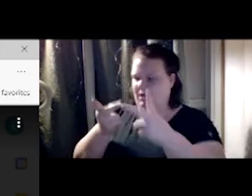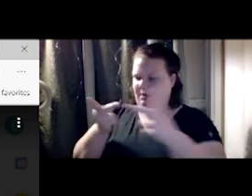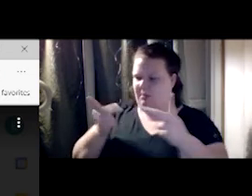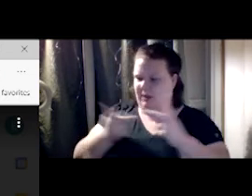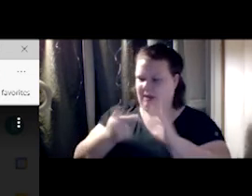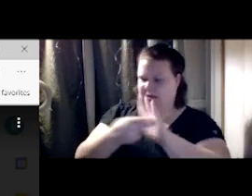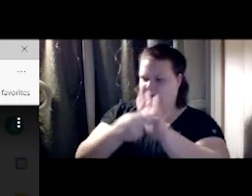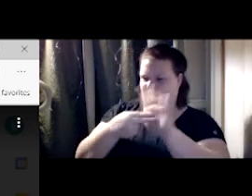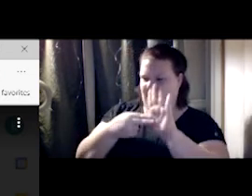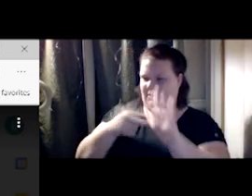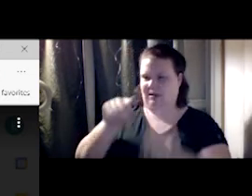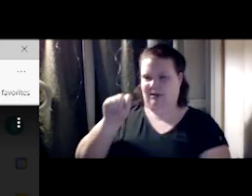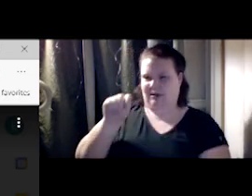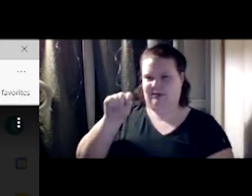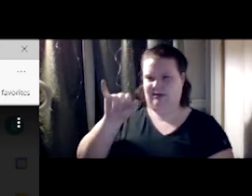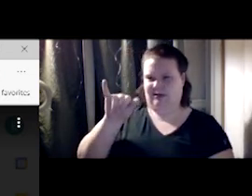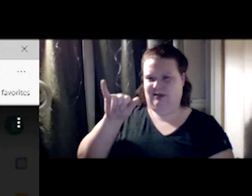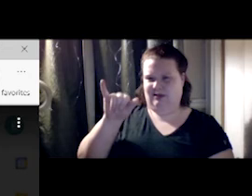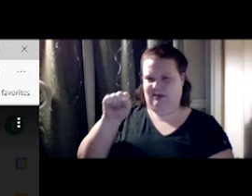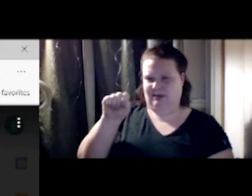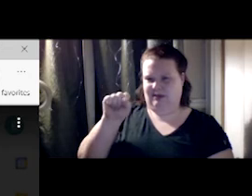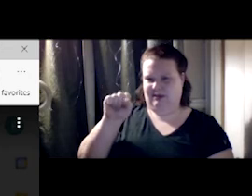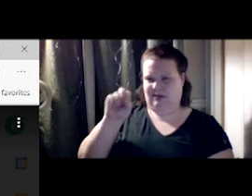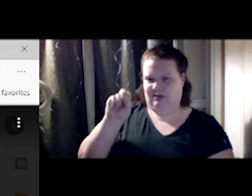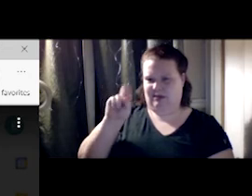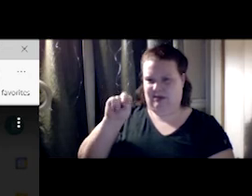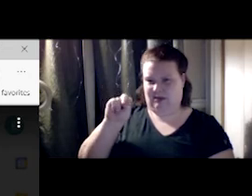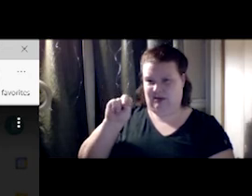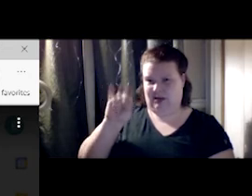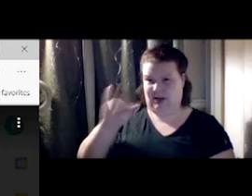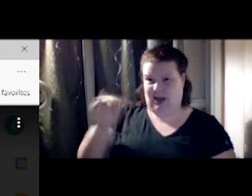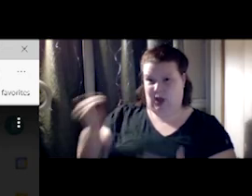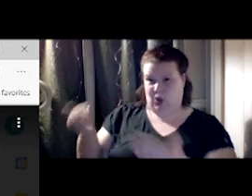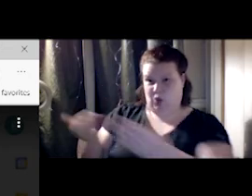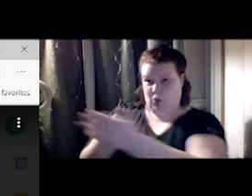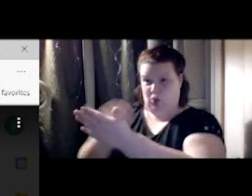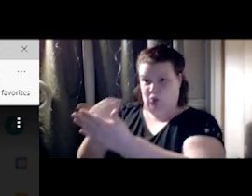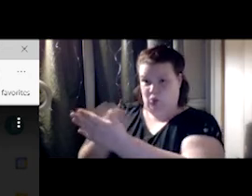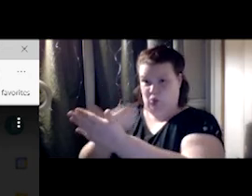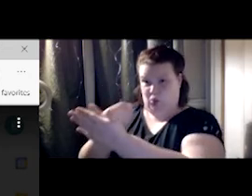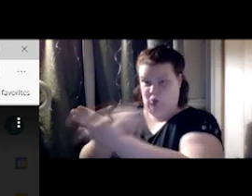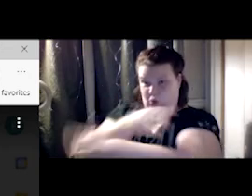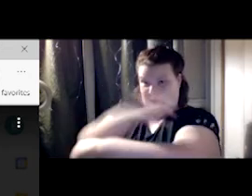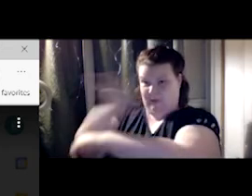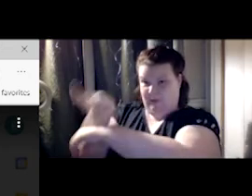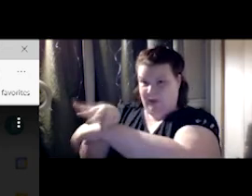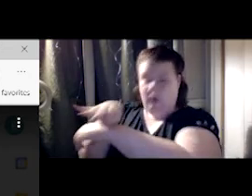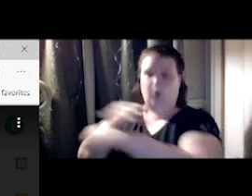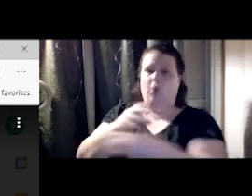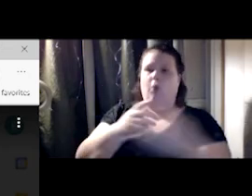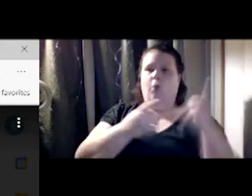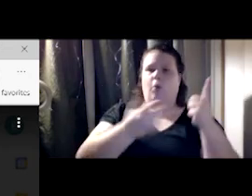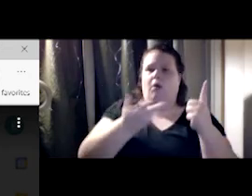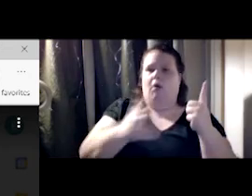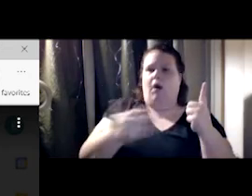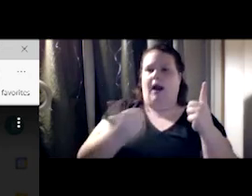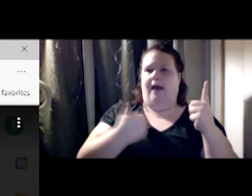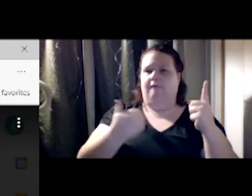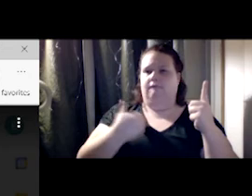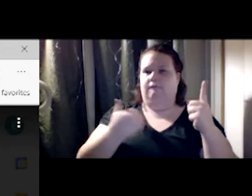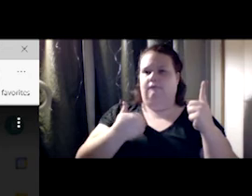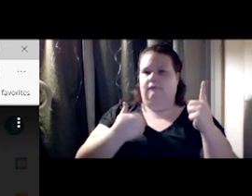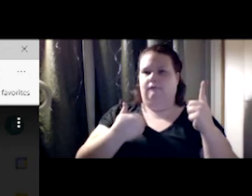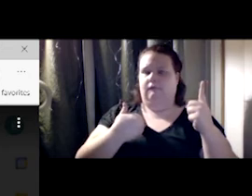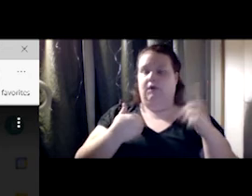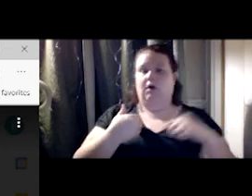labeled Paul Tyson, was that like new Paul Tyson field or the one that already exists? Okay,